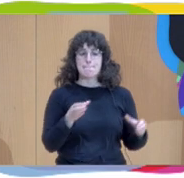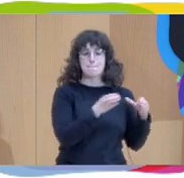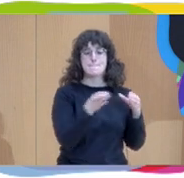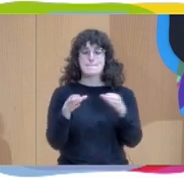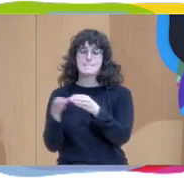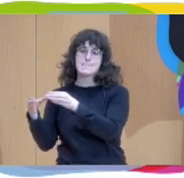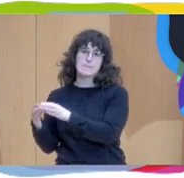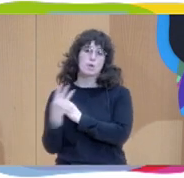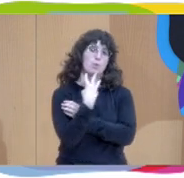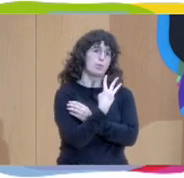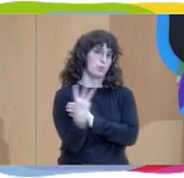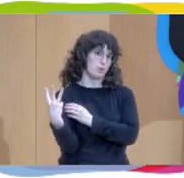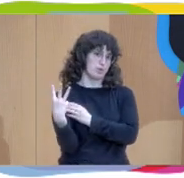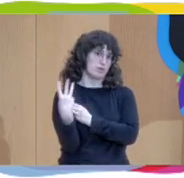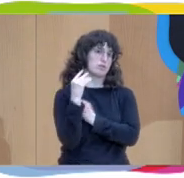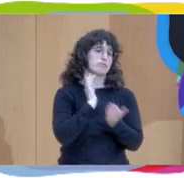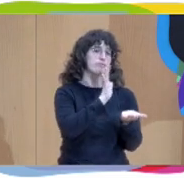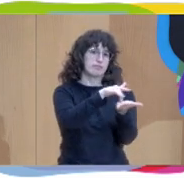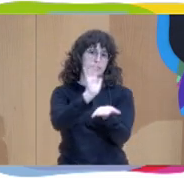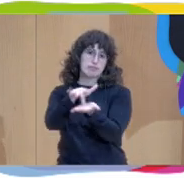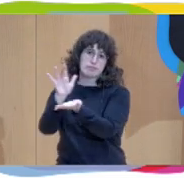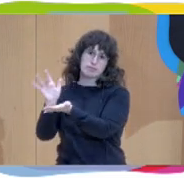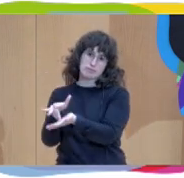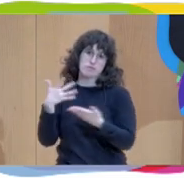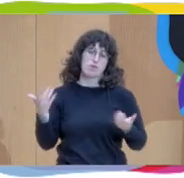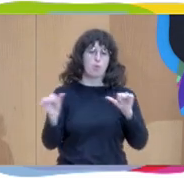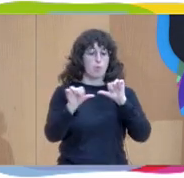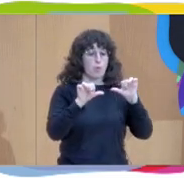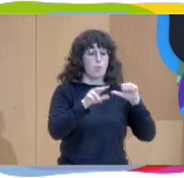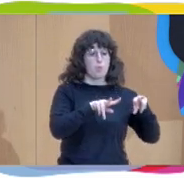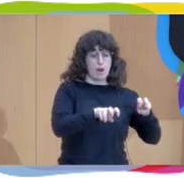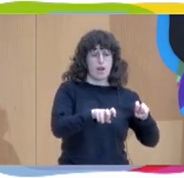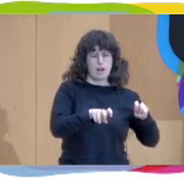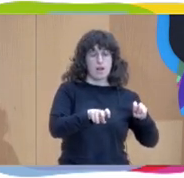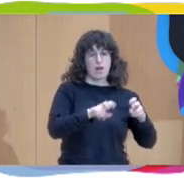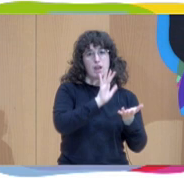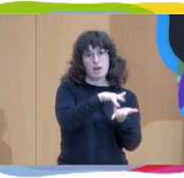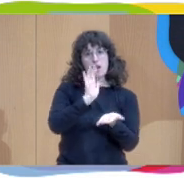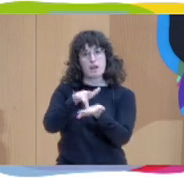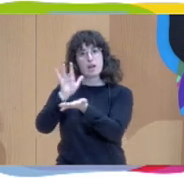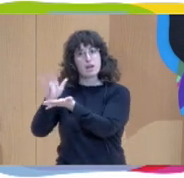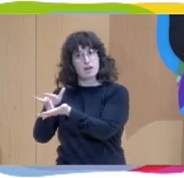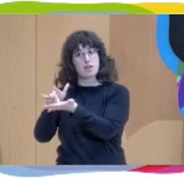Group B, and Group C, and then mid-term evaluation, and then the final evaluation.